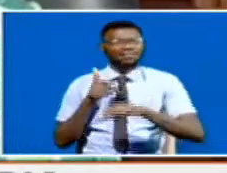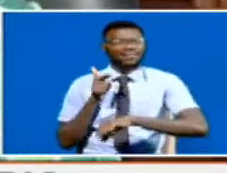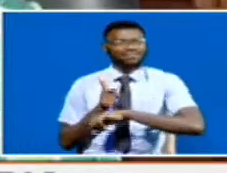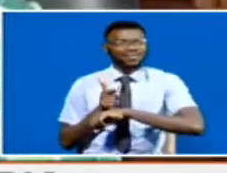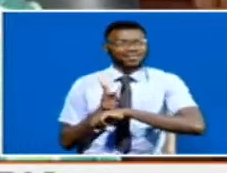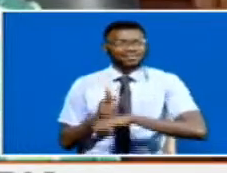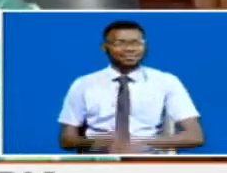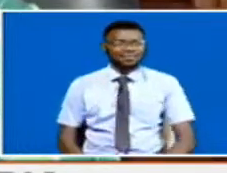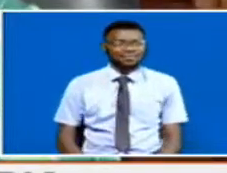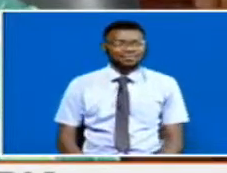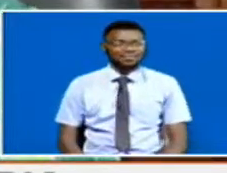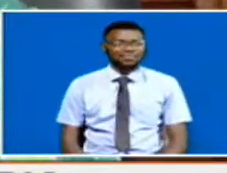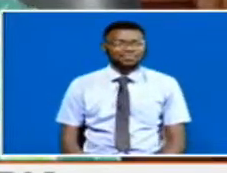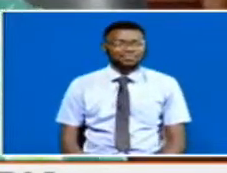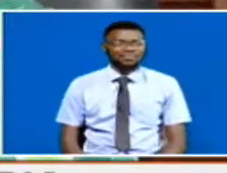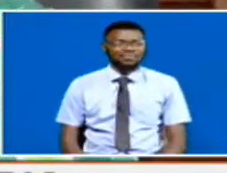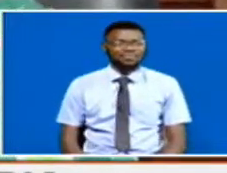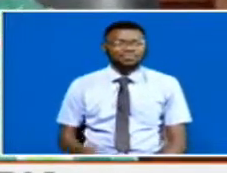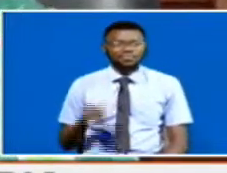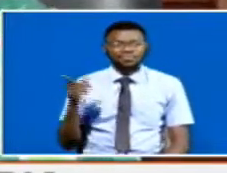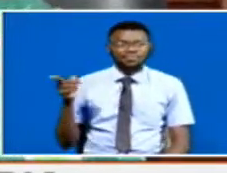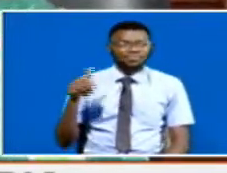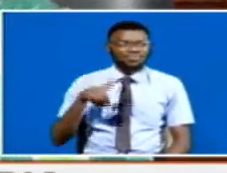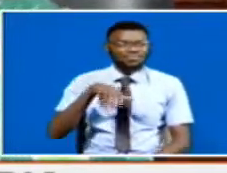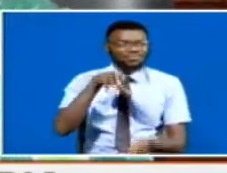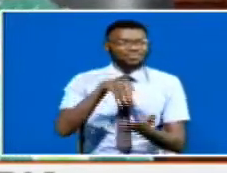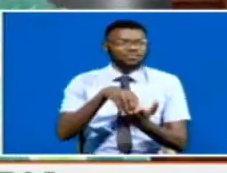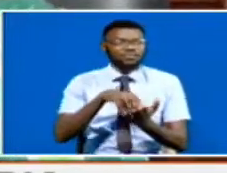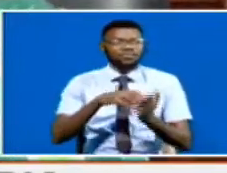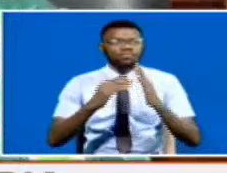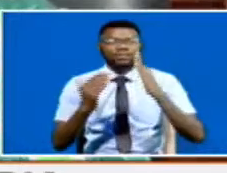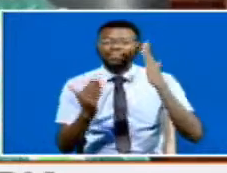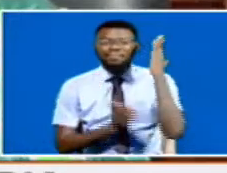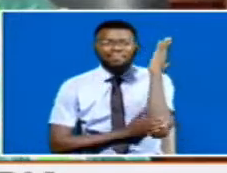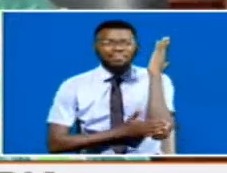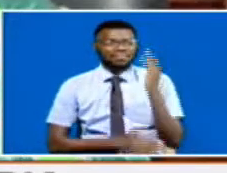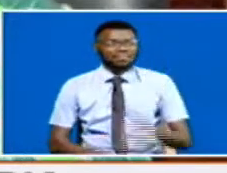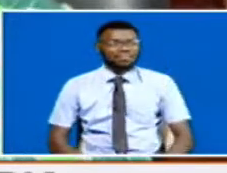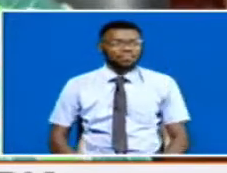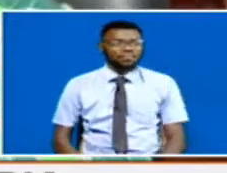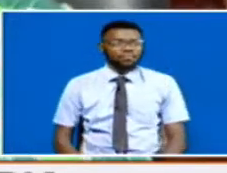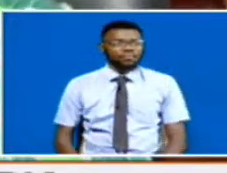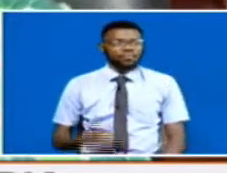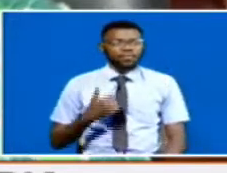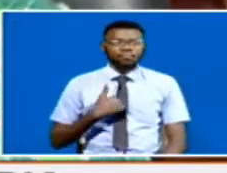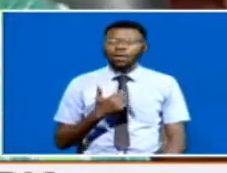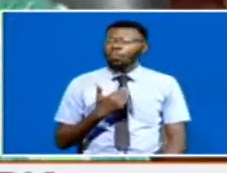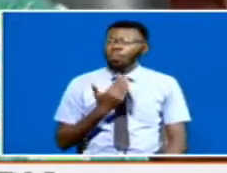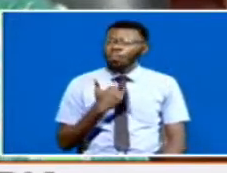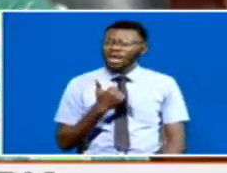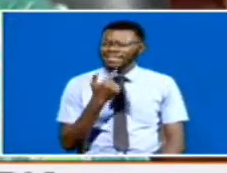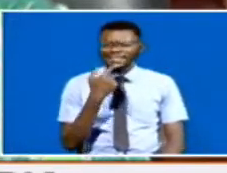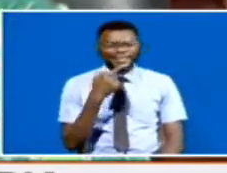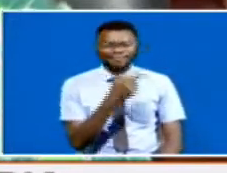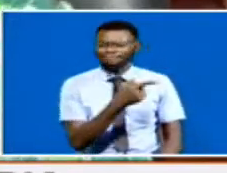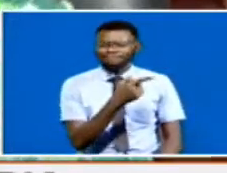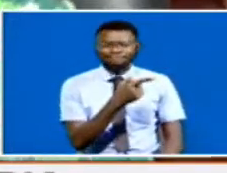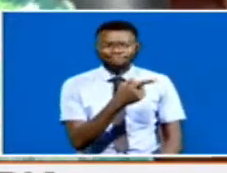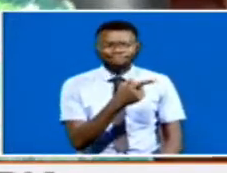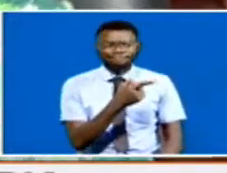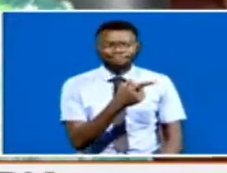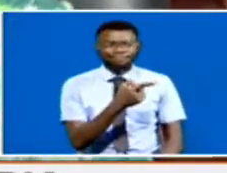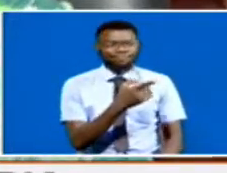a very unfortunate event. And I would like to rebuke in the strongest terms possible, because